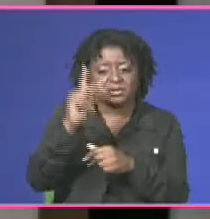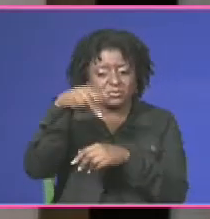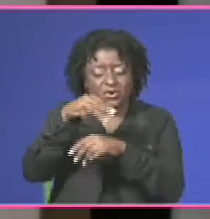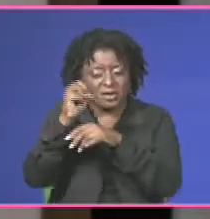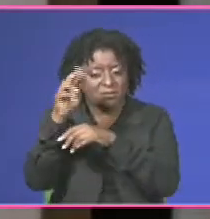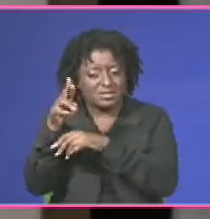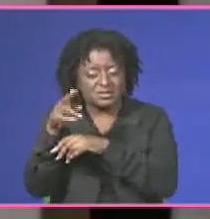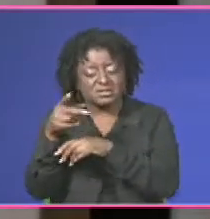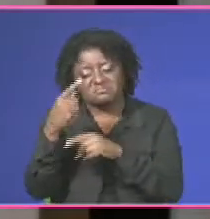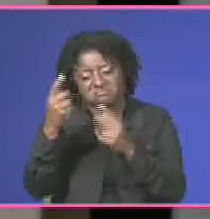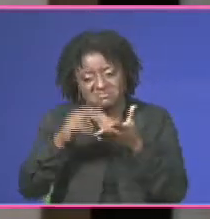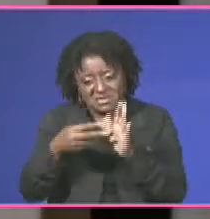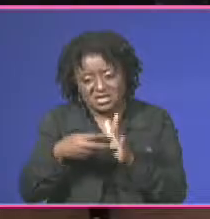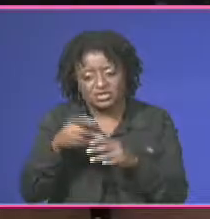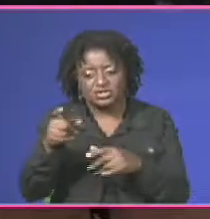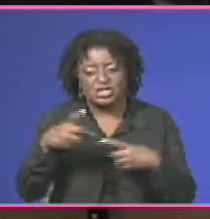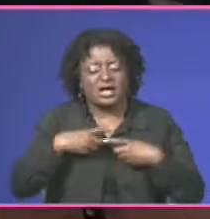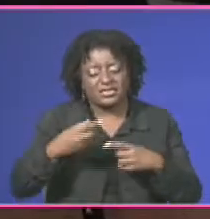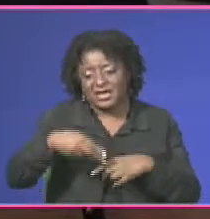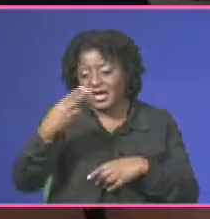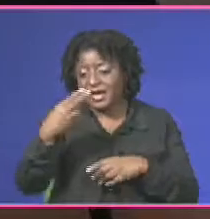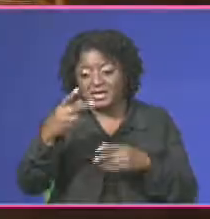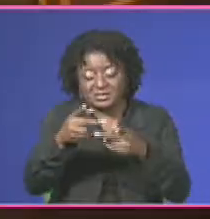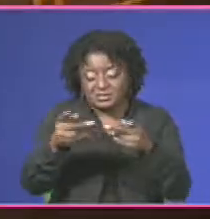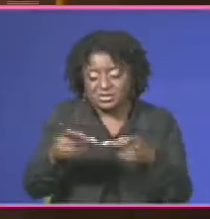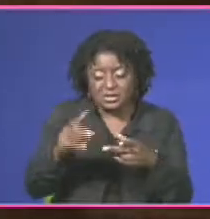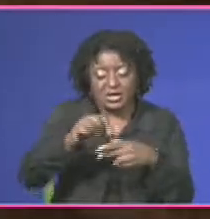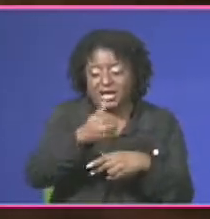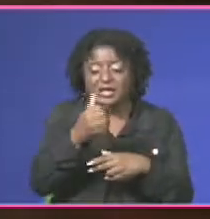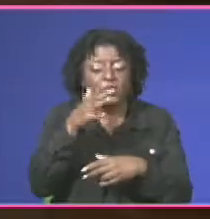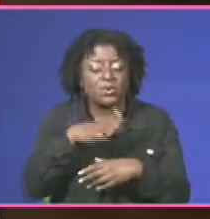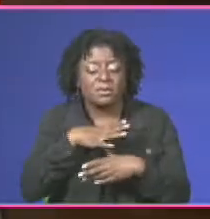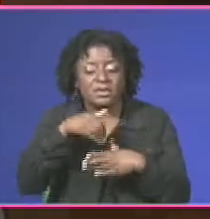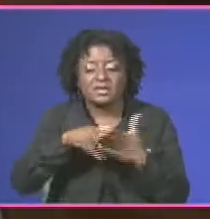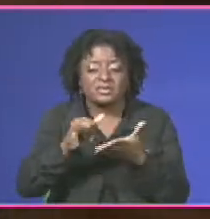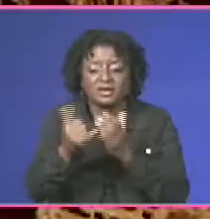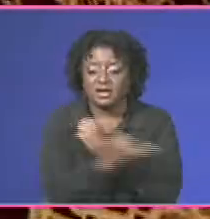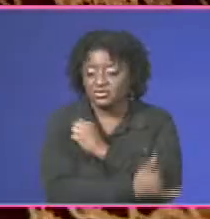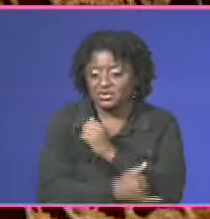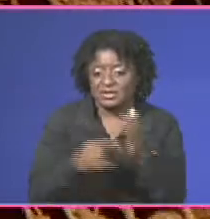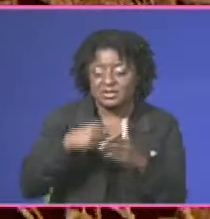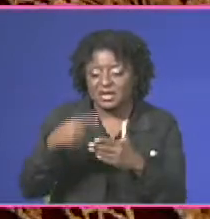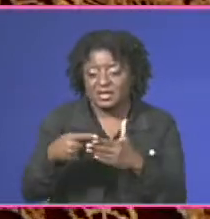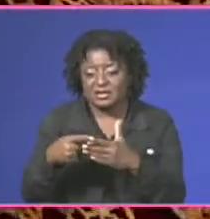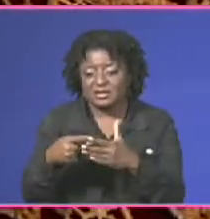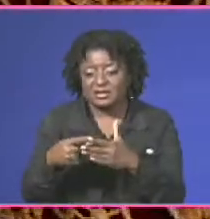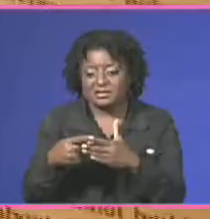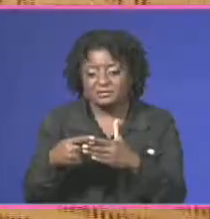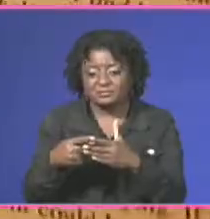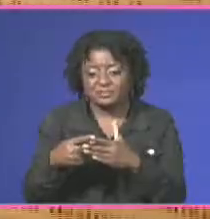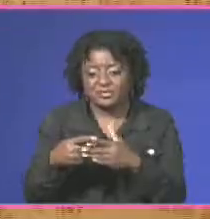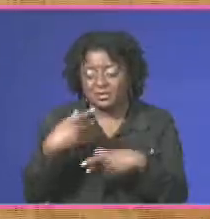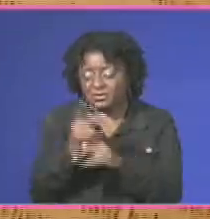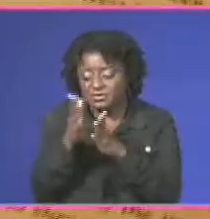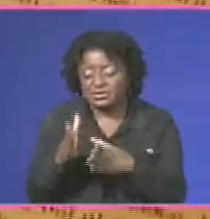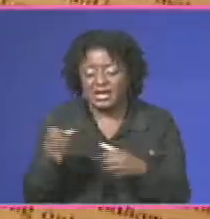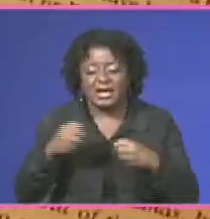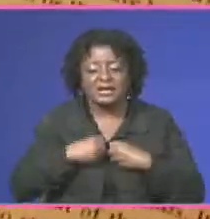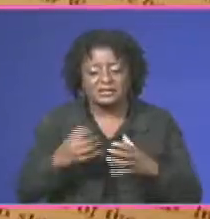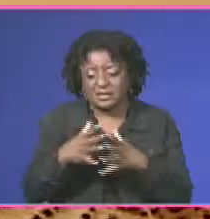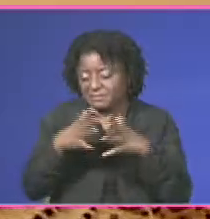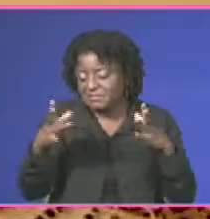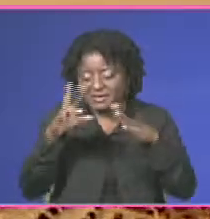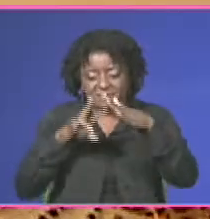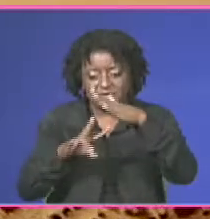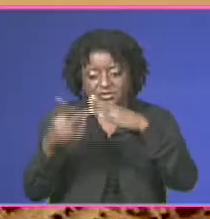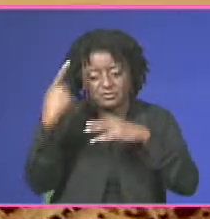any woman in the country at that time. Publisher Albert Cox has a big vision for the project, starting with the book. He forecasts will have